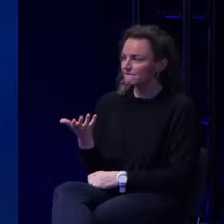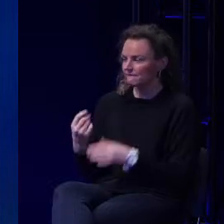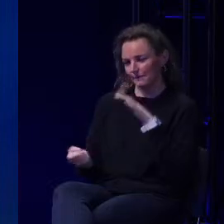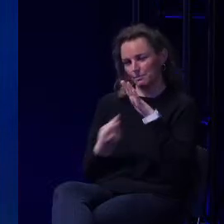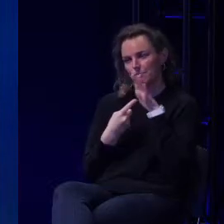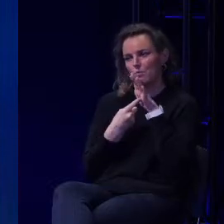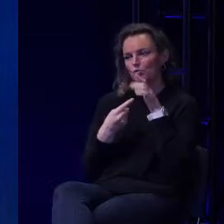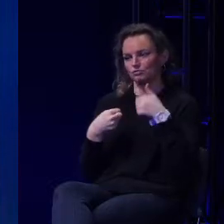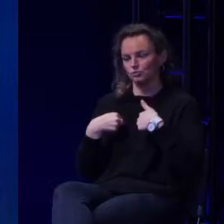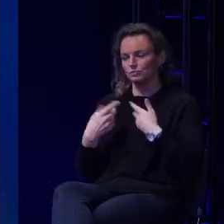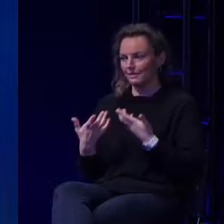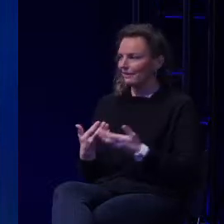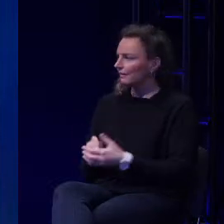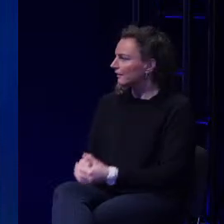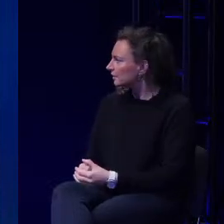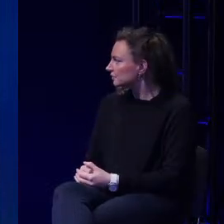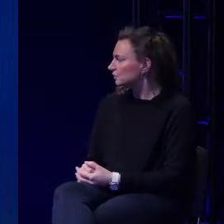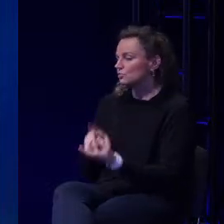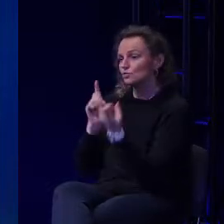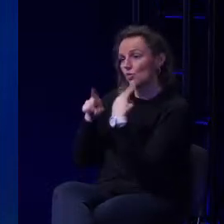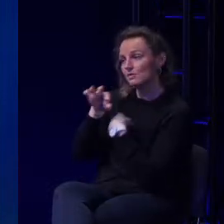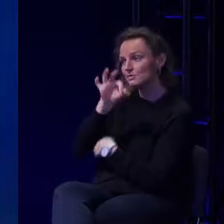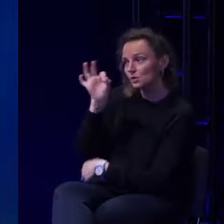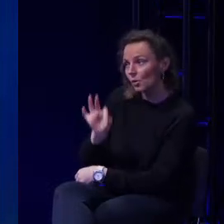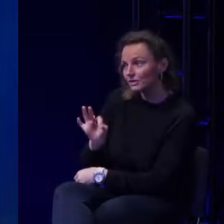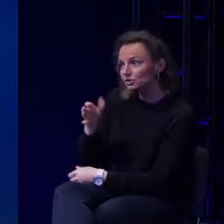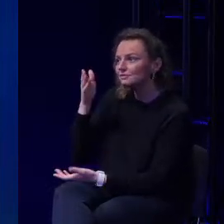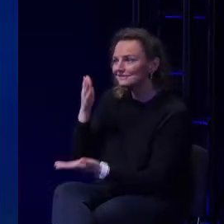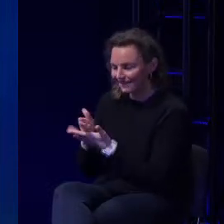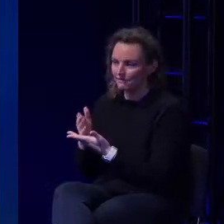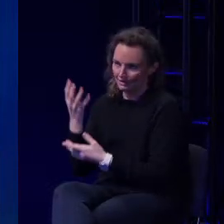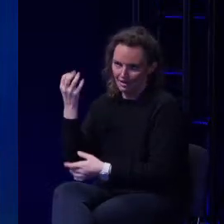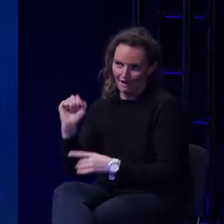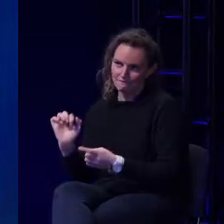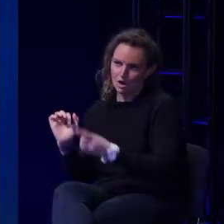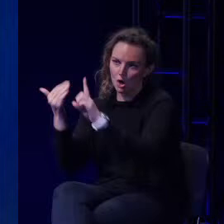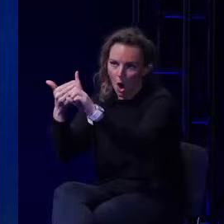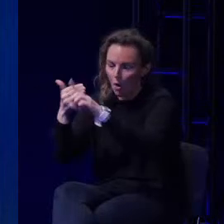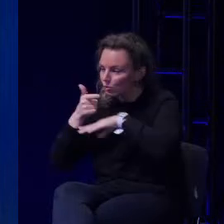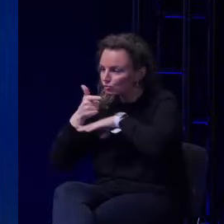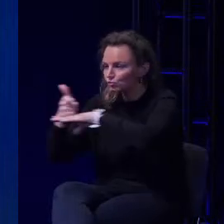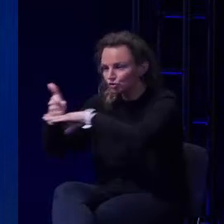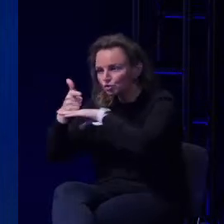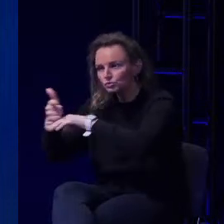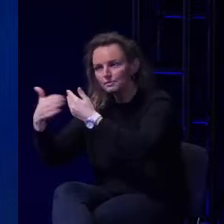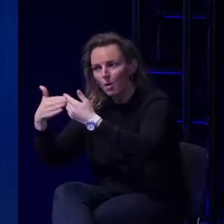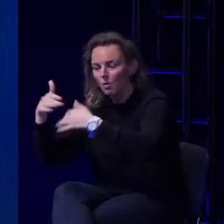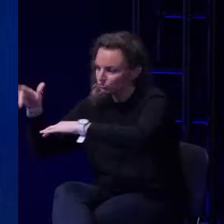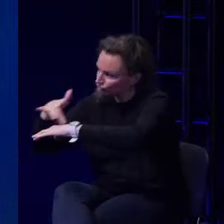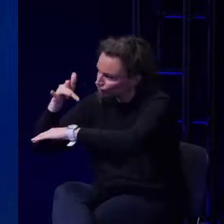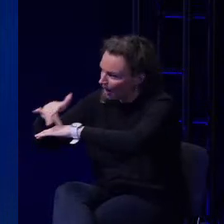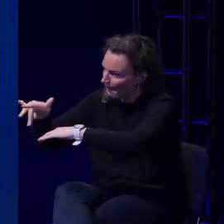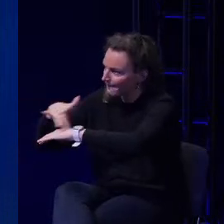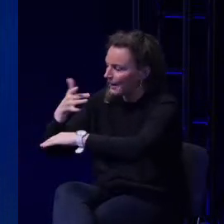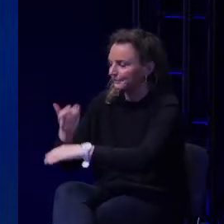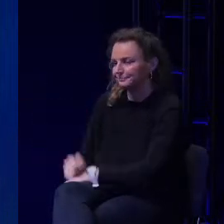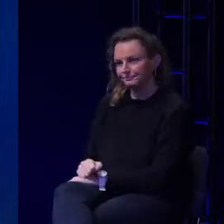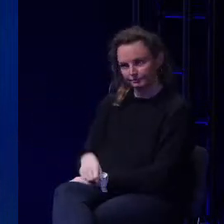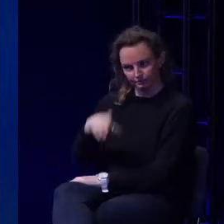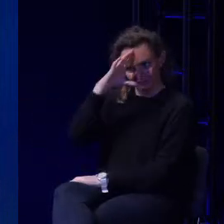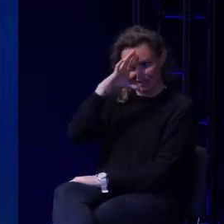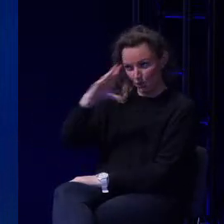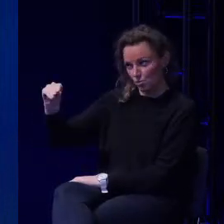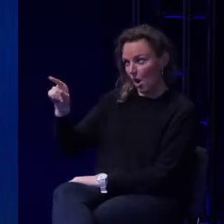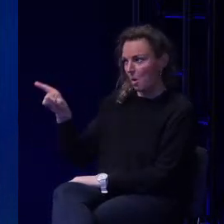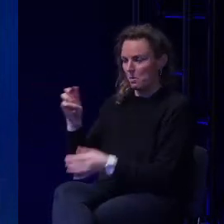yeah, I think to answer your question, yes, it was definitely a goal to shoot more. By the way, Morgan hates it when I say narrative.